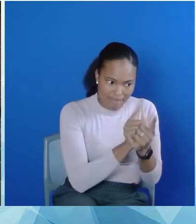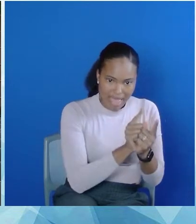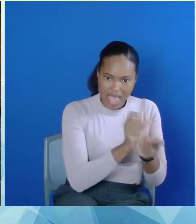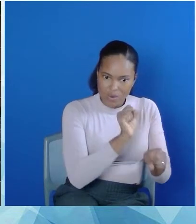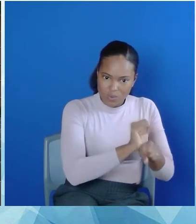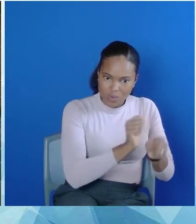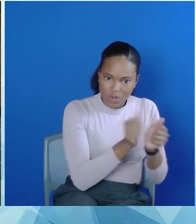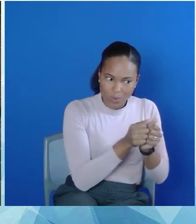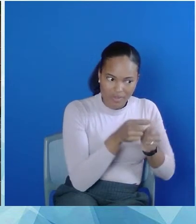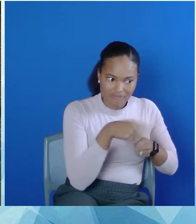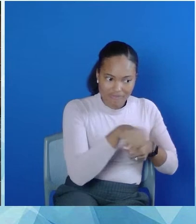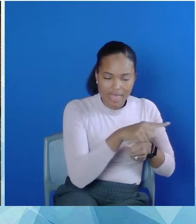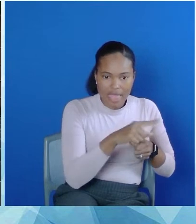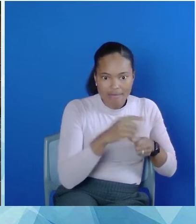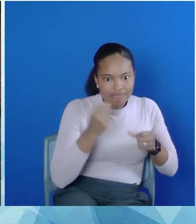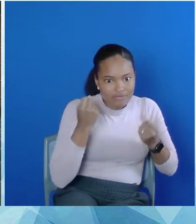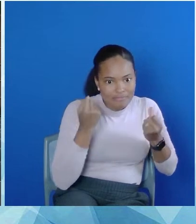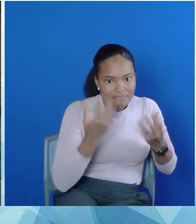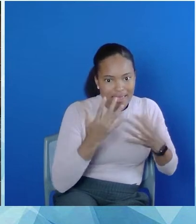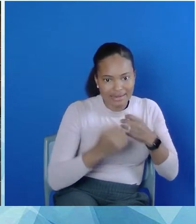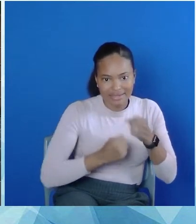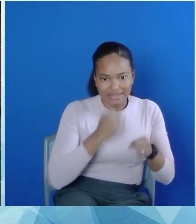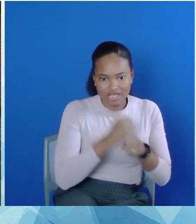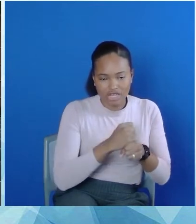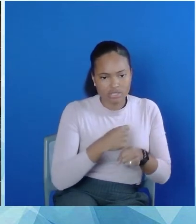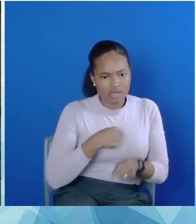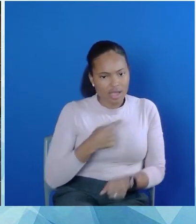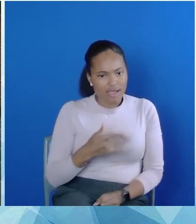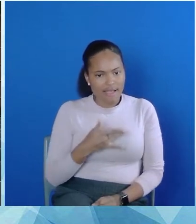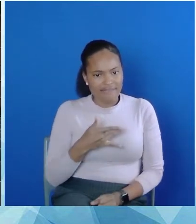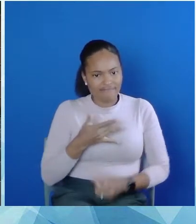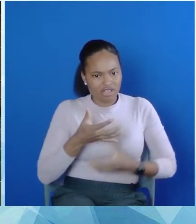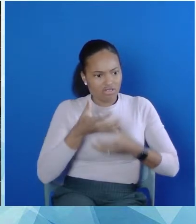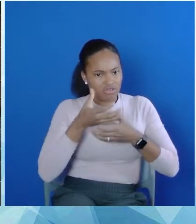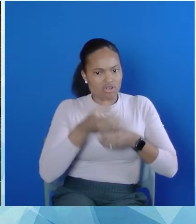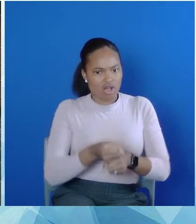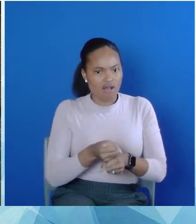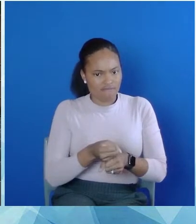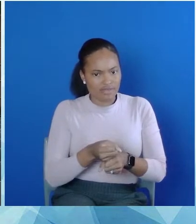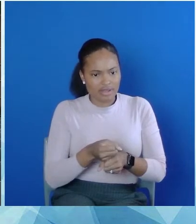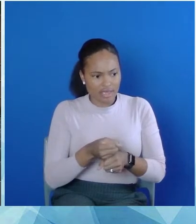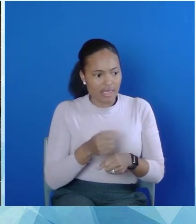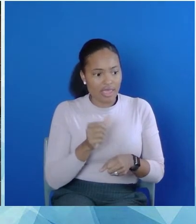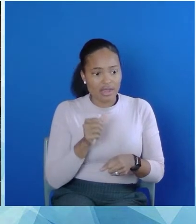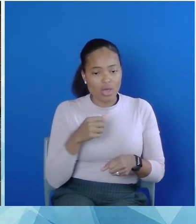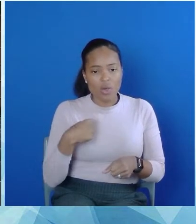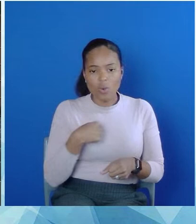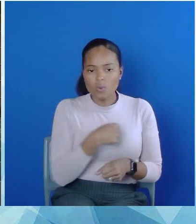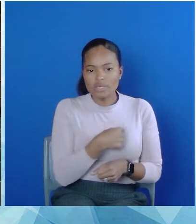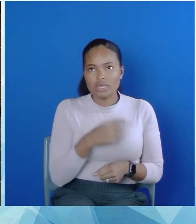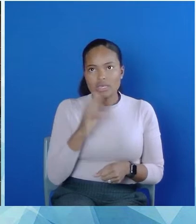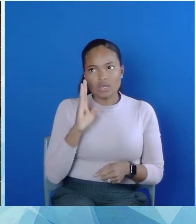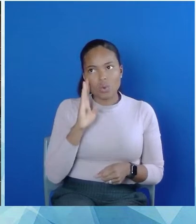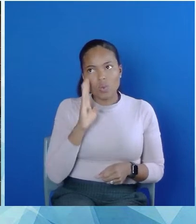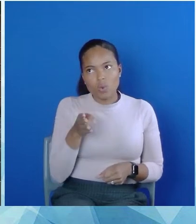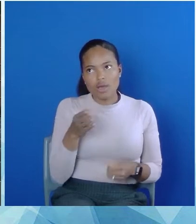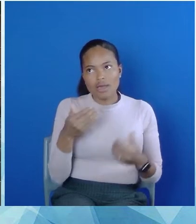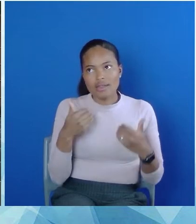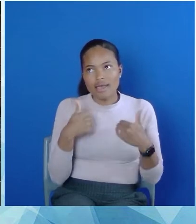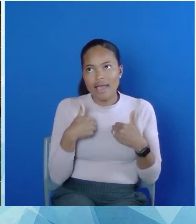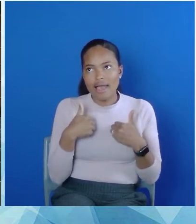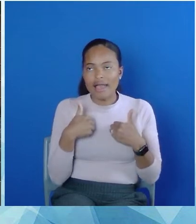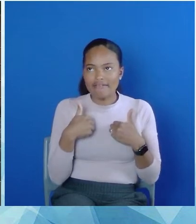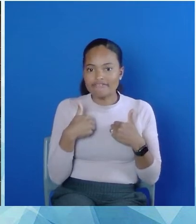off and on for years, and I do feel confident that we would have had a warm